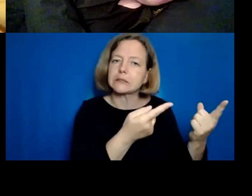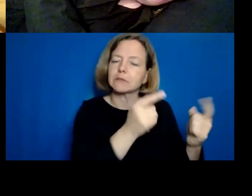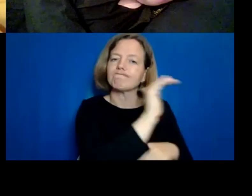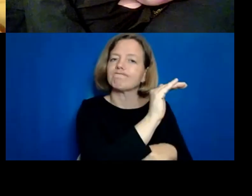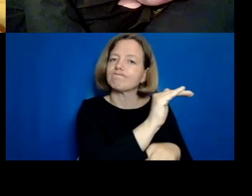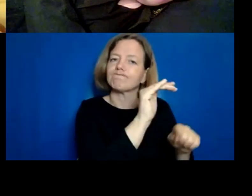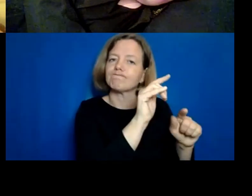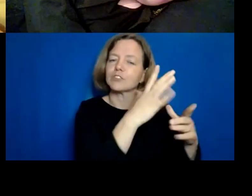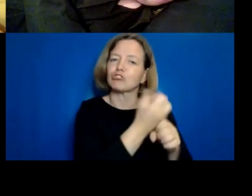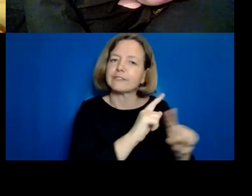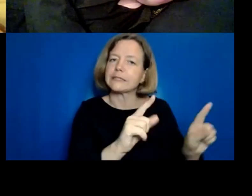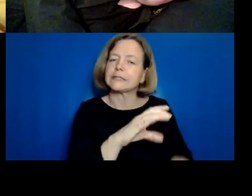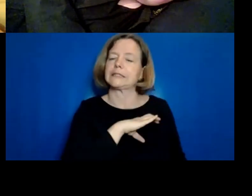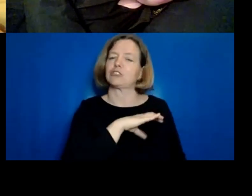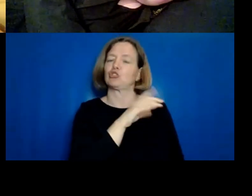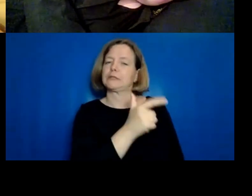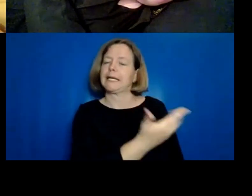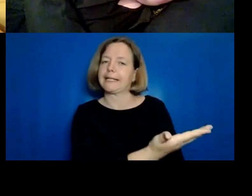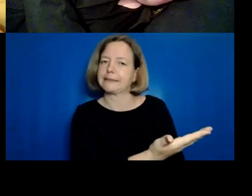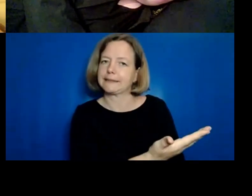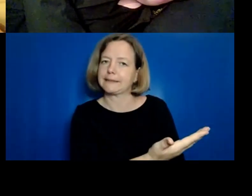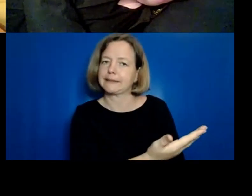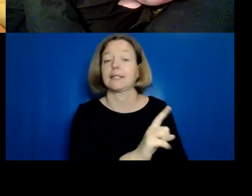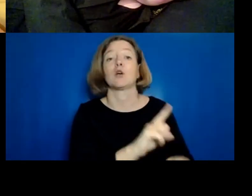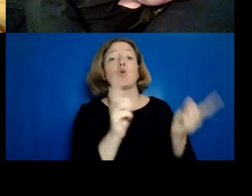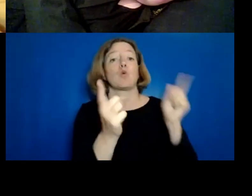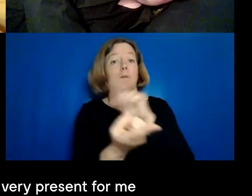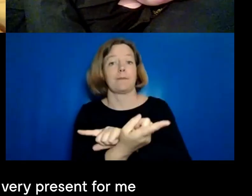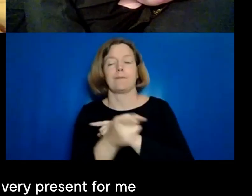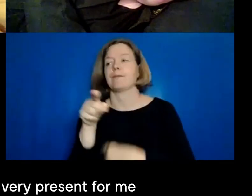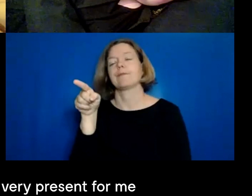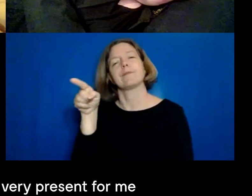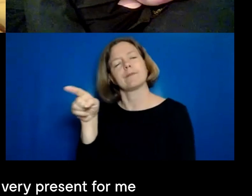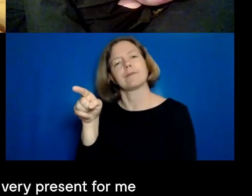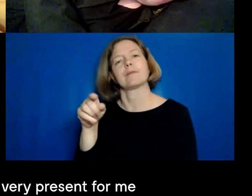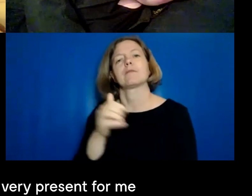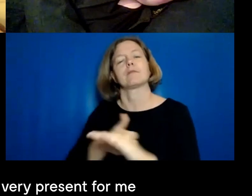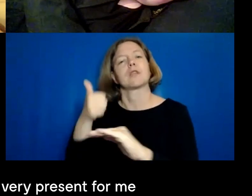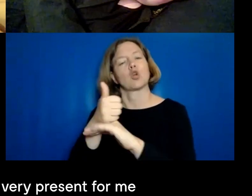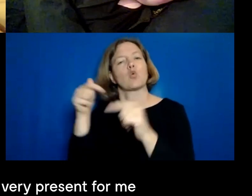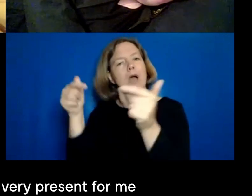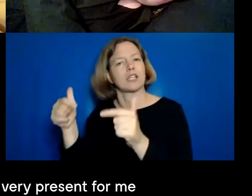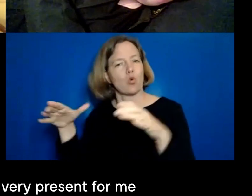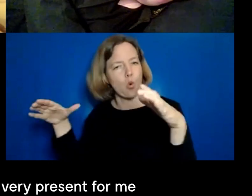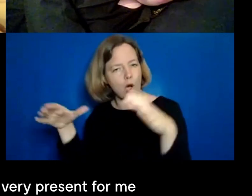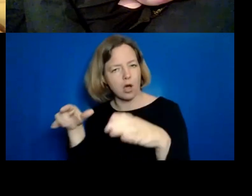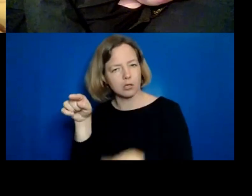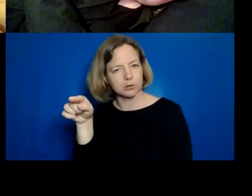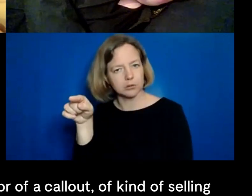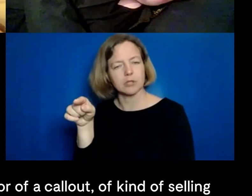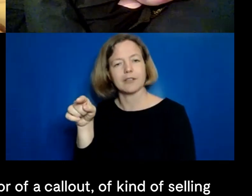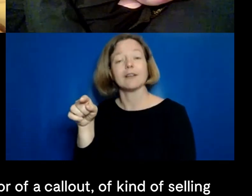However, when we work with an invited curation, it firstly, and this has been very present for me in the